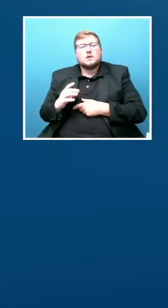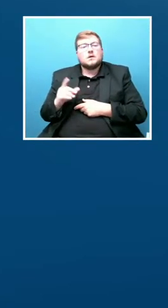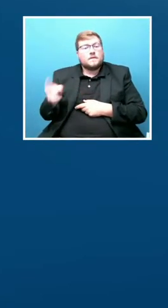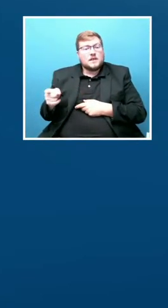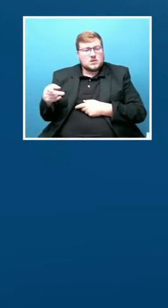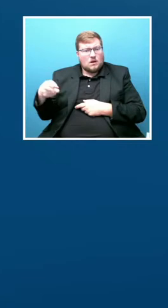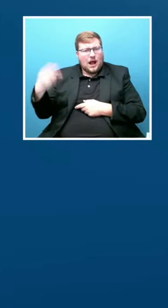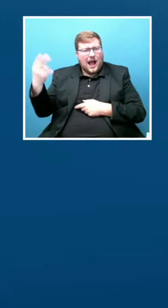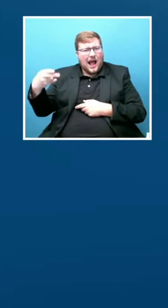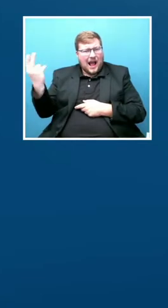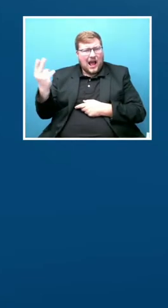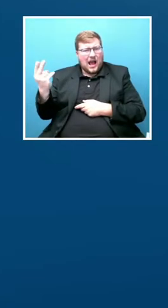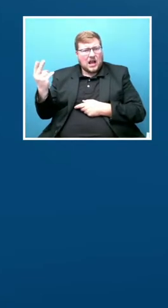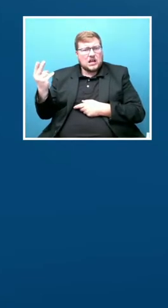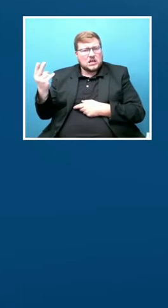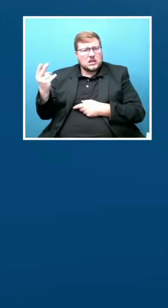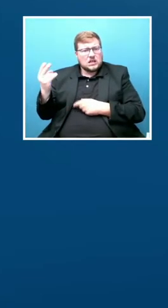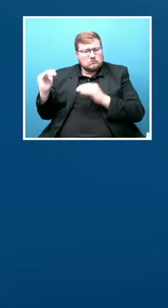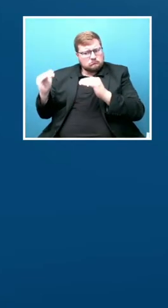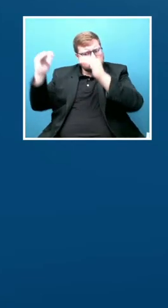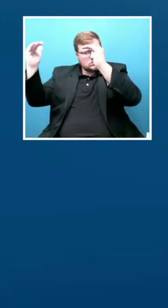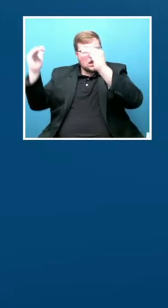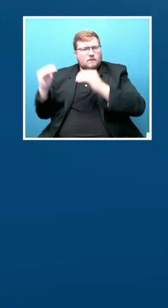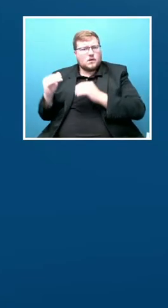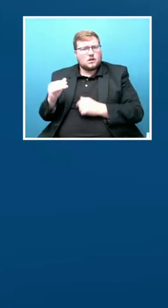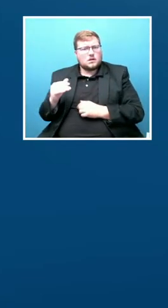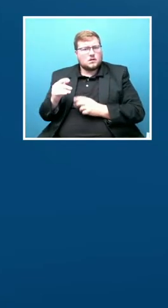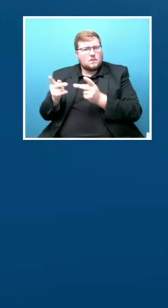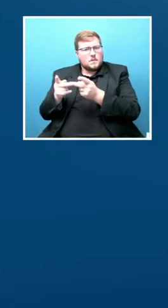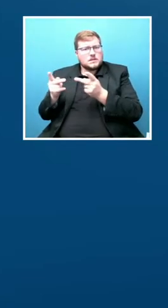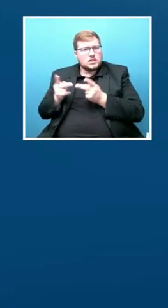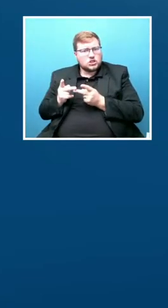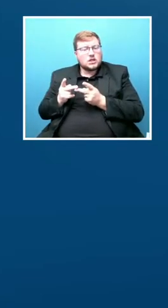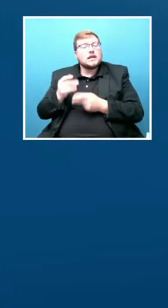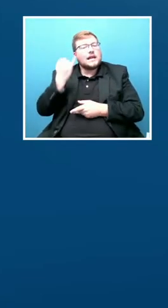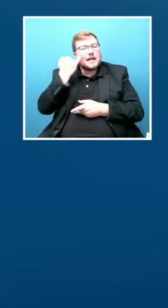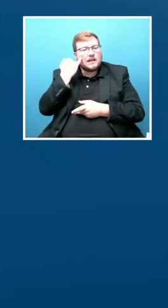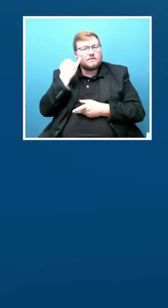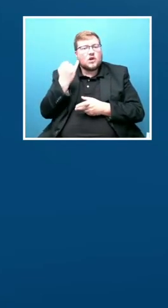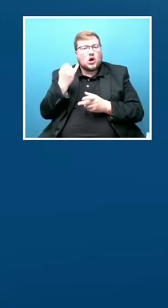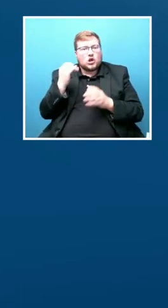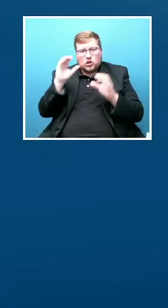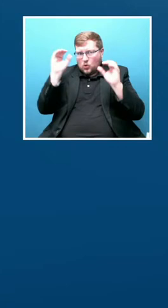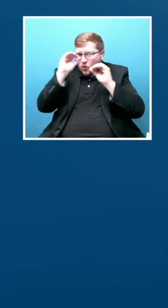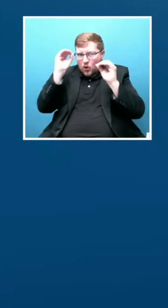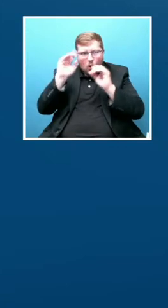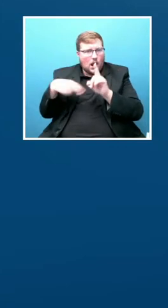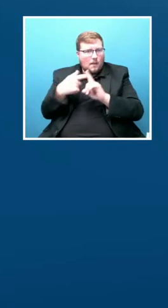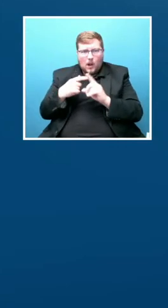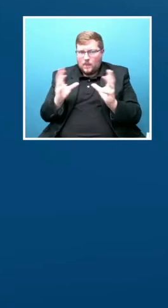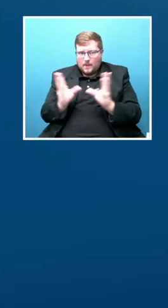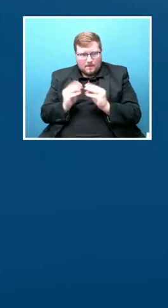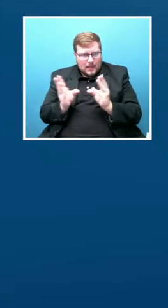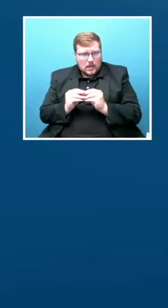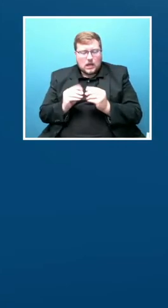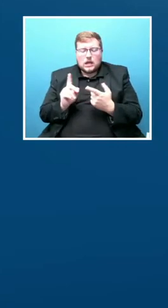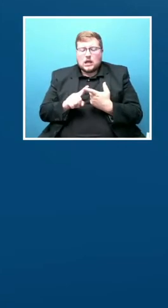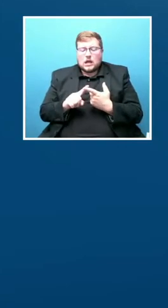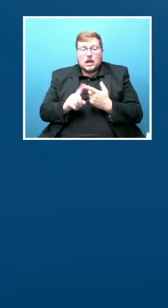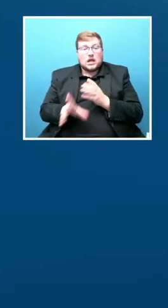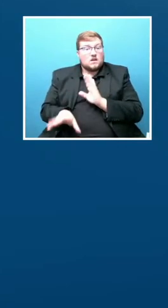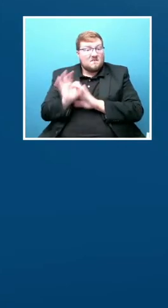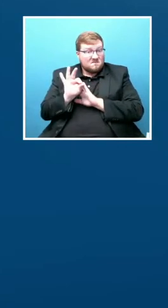ranking positions in the party. If no one knows about those meetings, and you only find